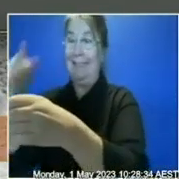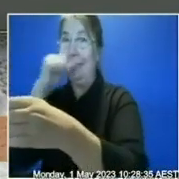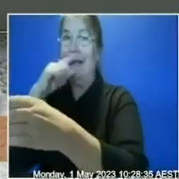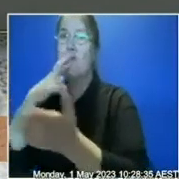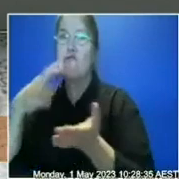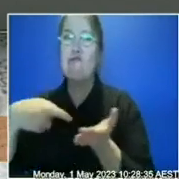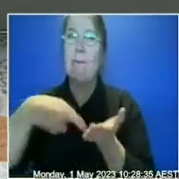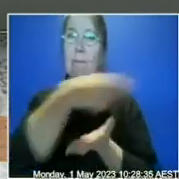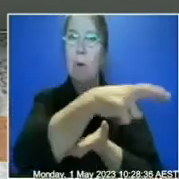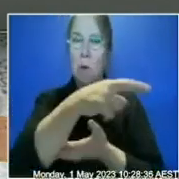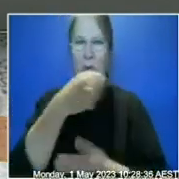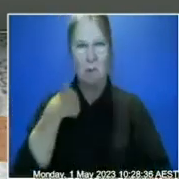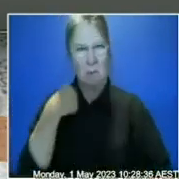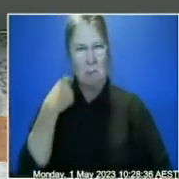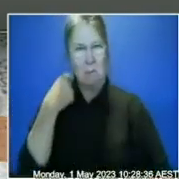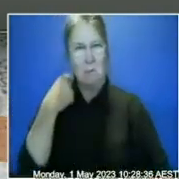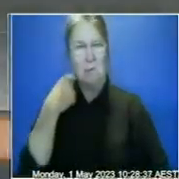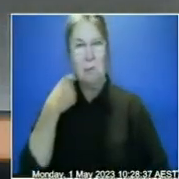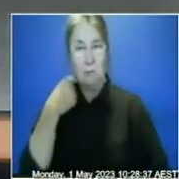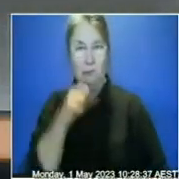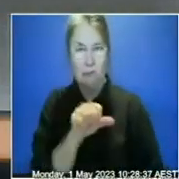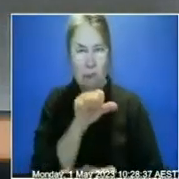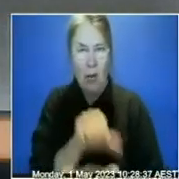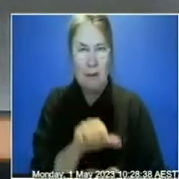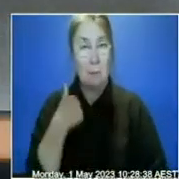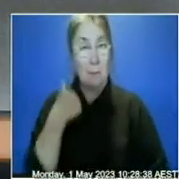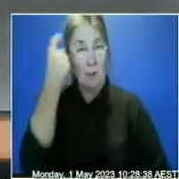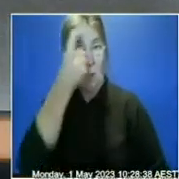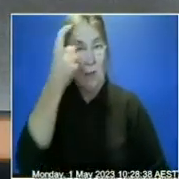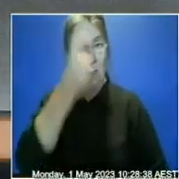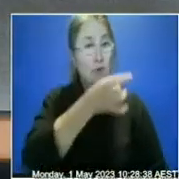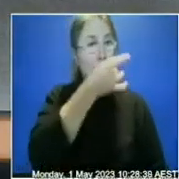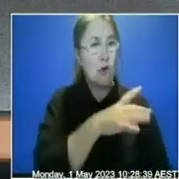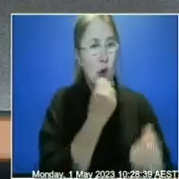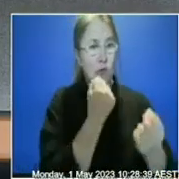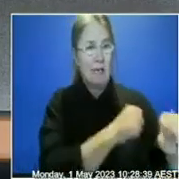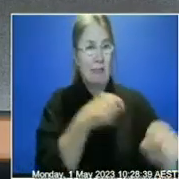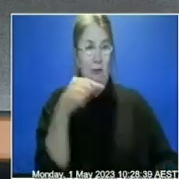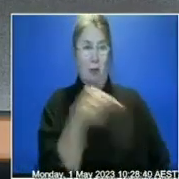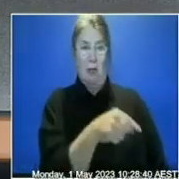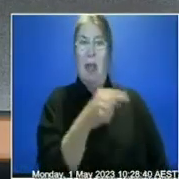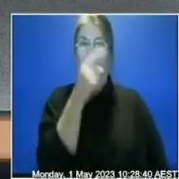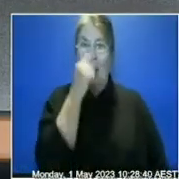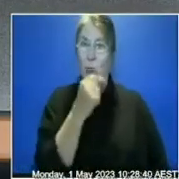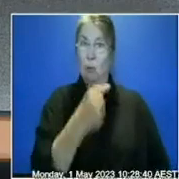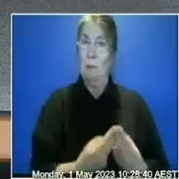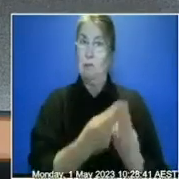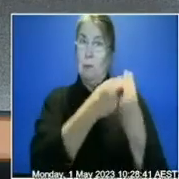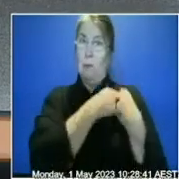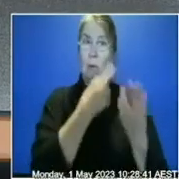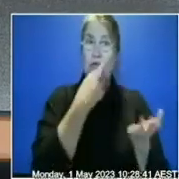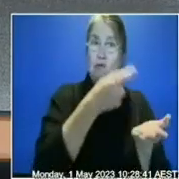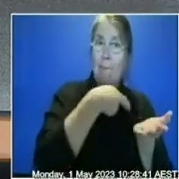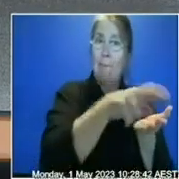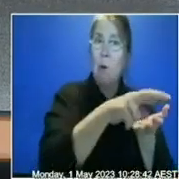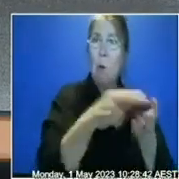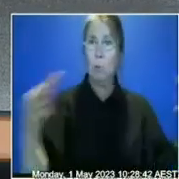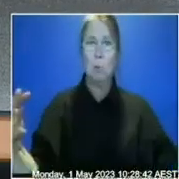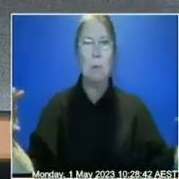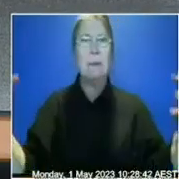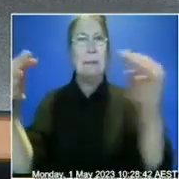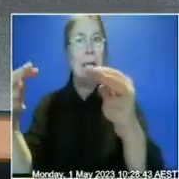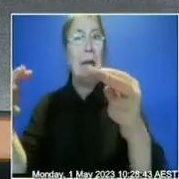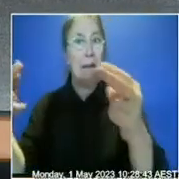might ask Ms. Williams in a moment to go to the child protection point and our work there, but before we do start talking about